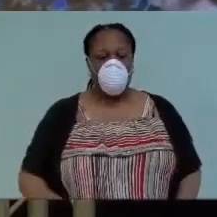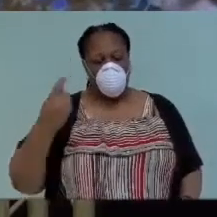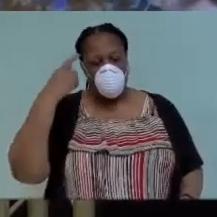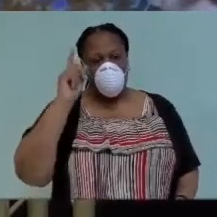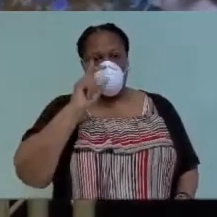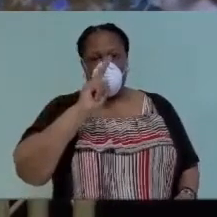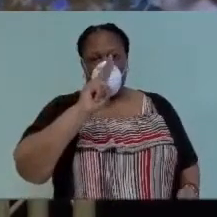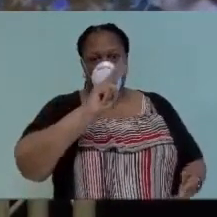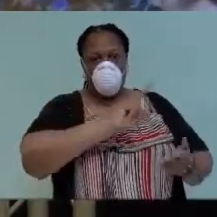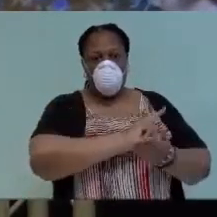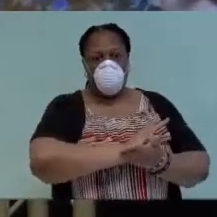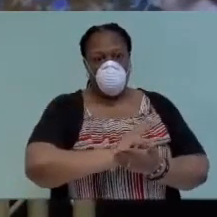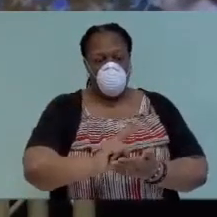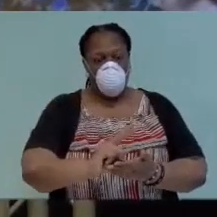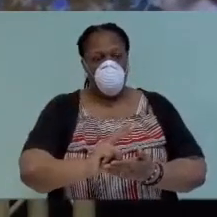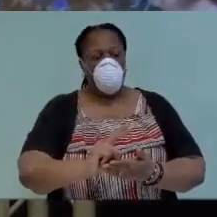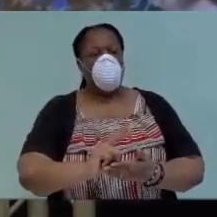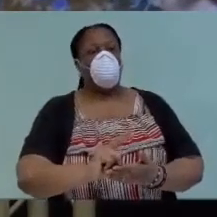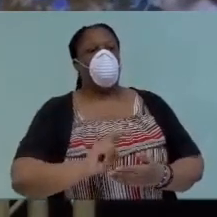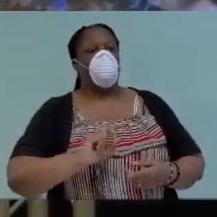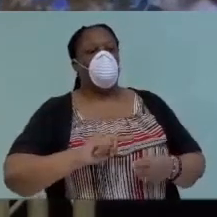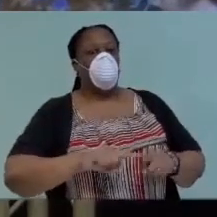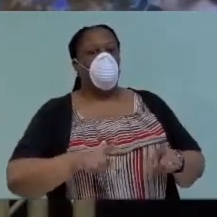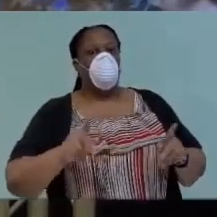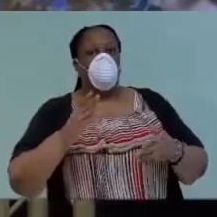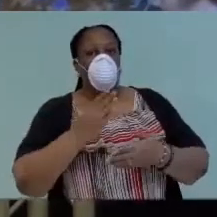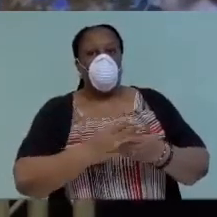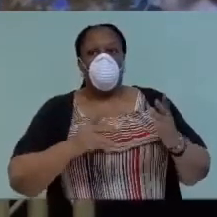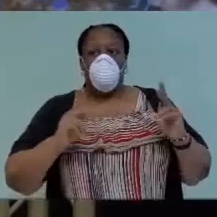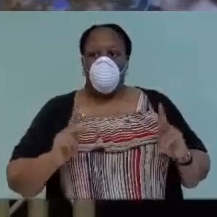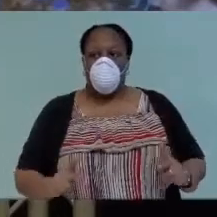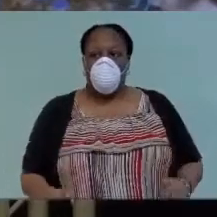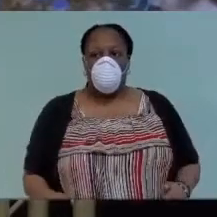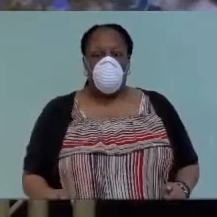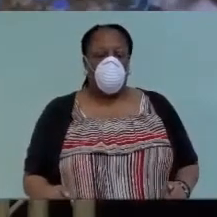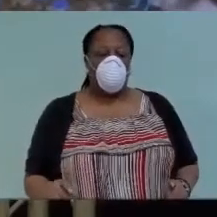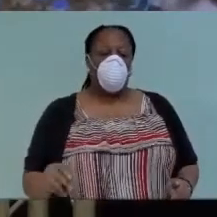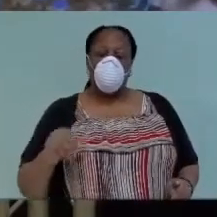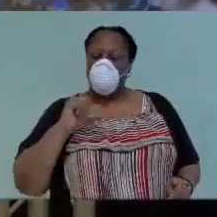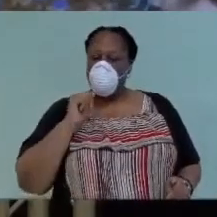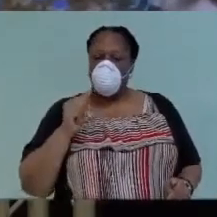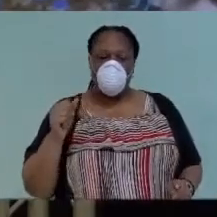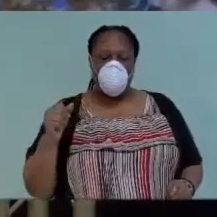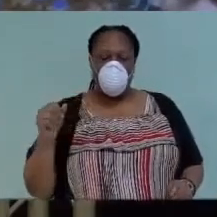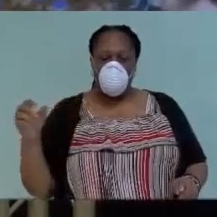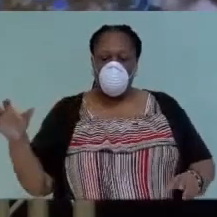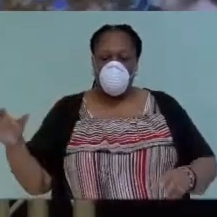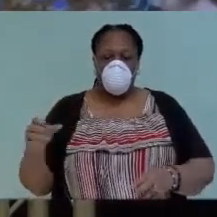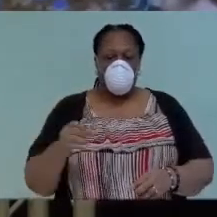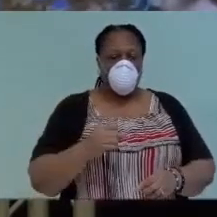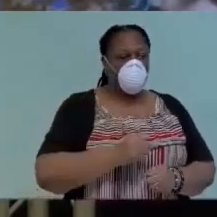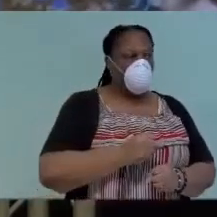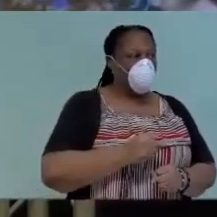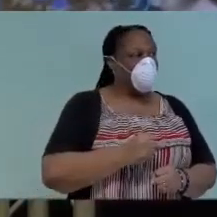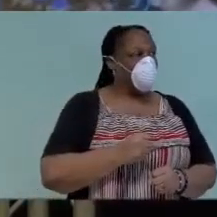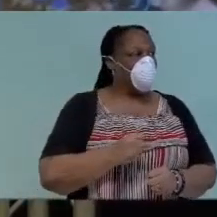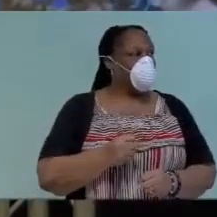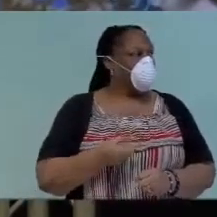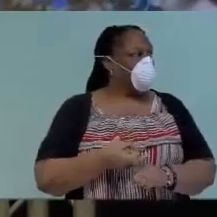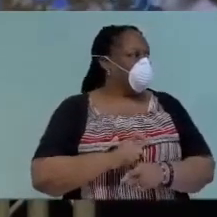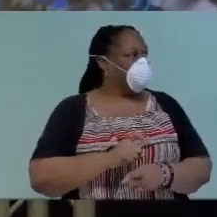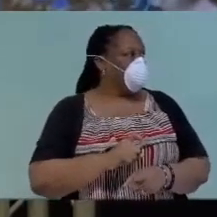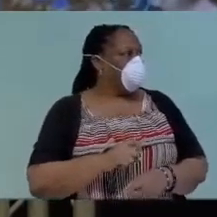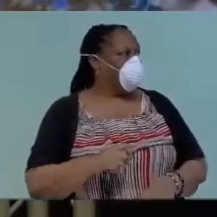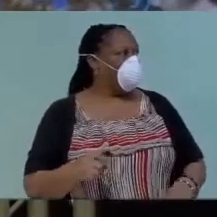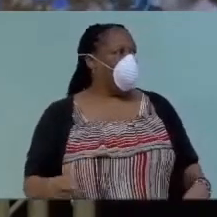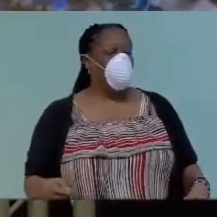Thankfully, however, most of these persons during this period are not contagious. So when are you considered healthy after